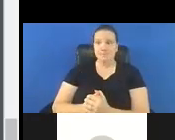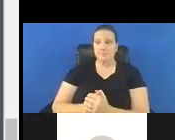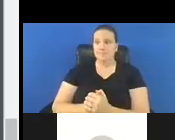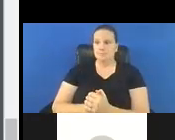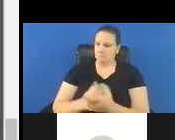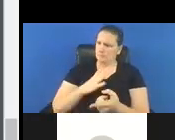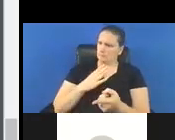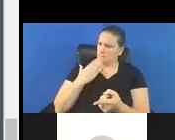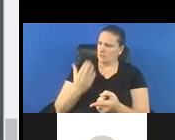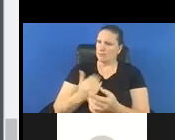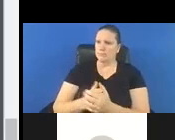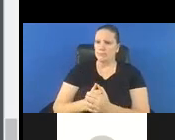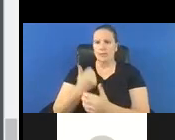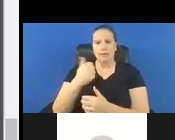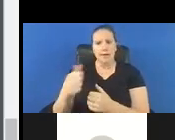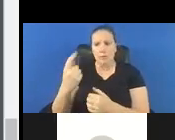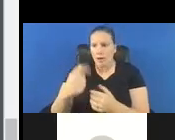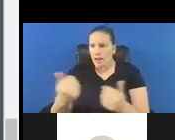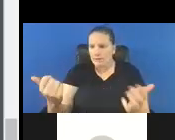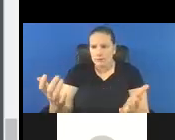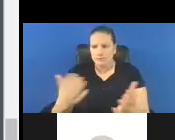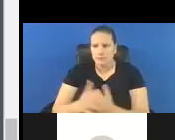Thank you. Anyone else?